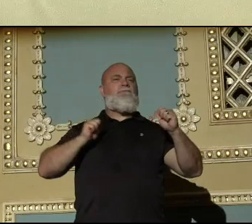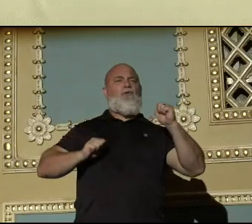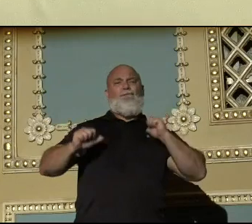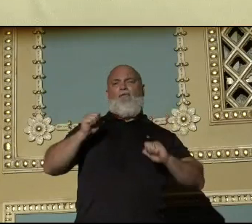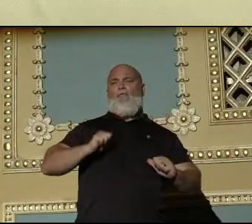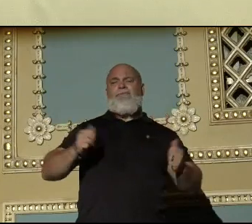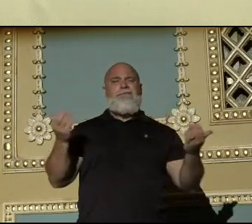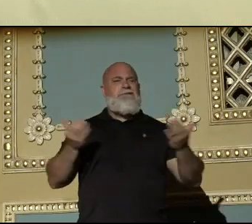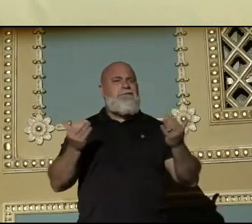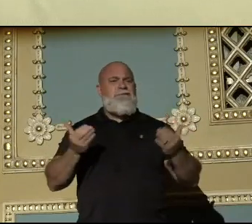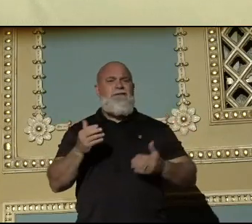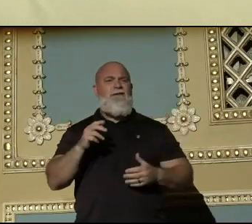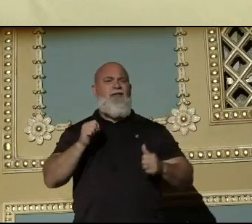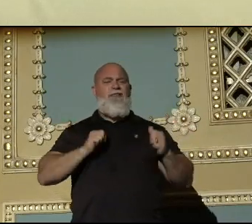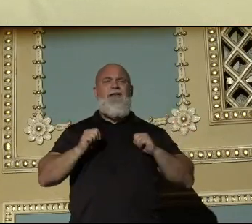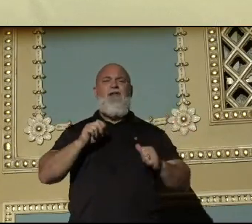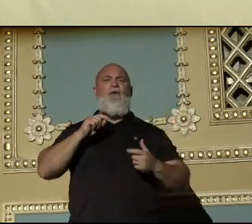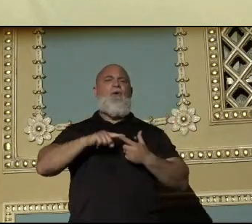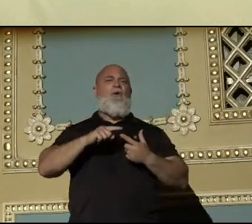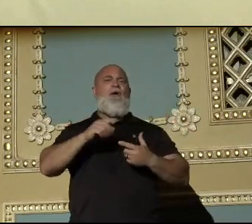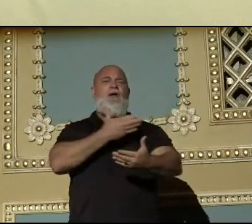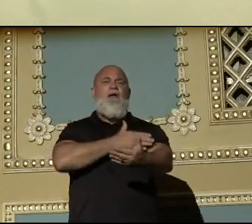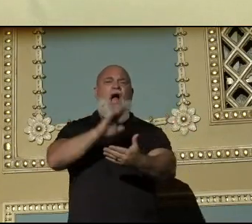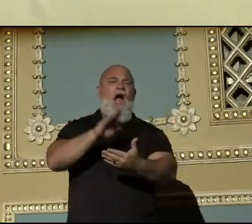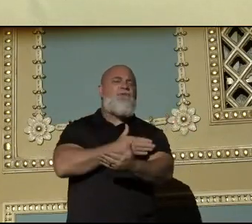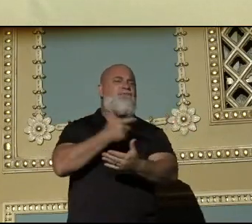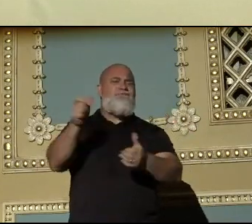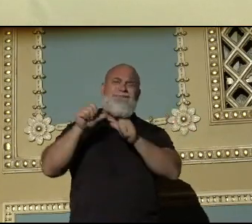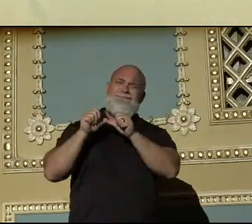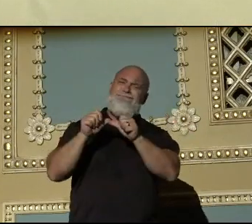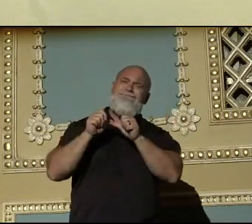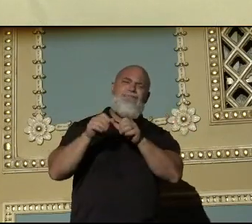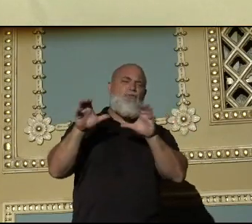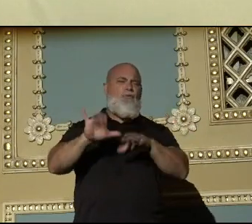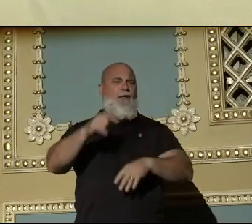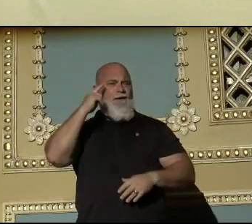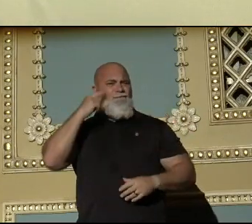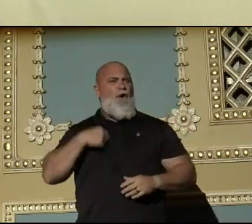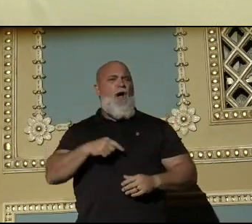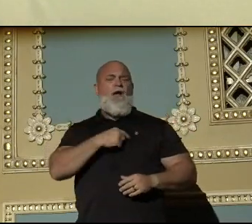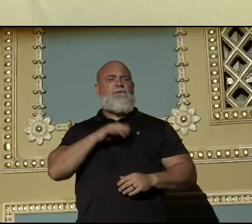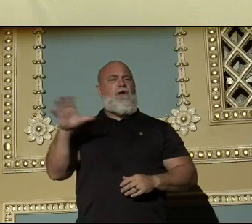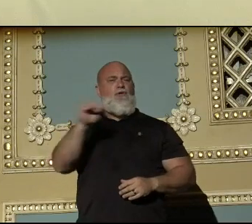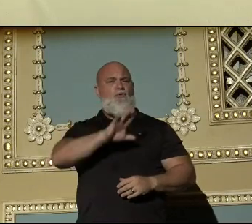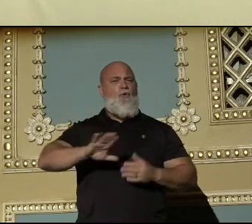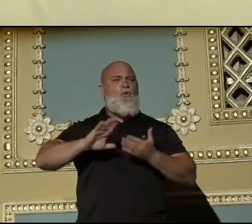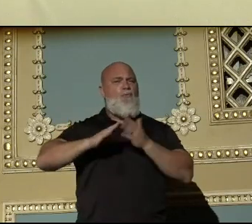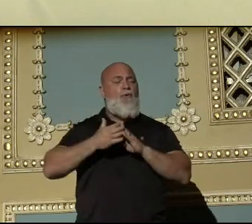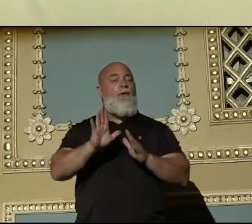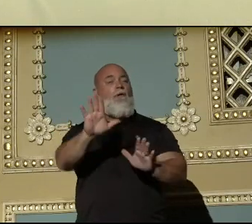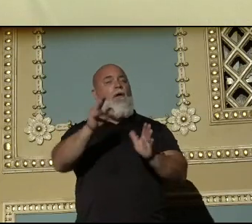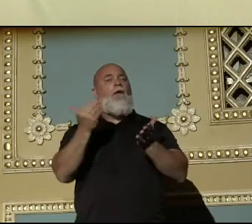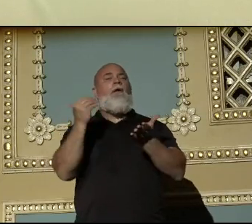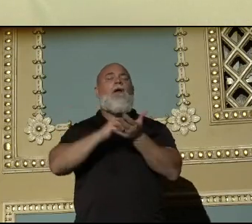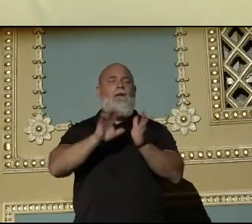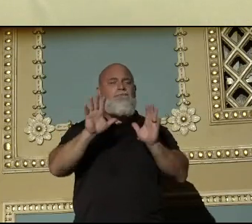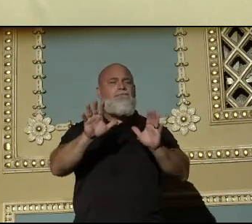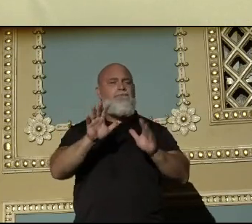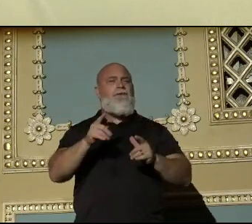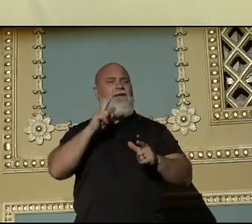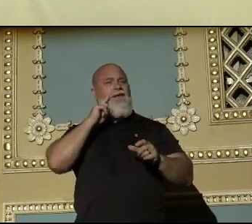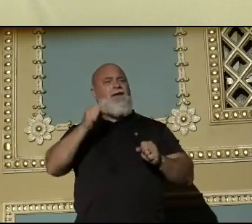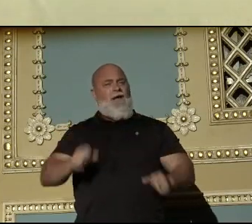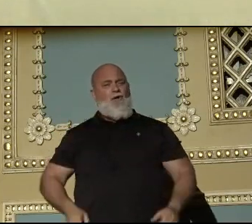that's theater shows, it's concerts, and they continue to do that for us and our community. So again, please, if you can, please donate